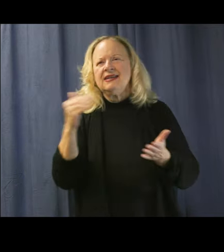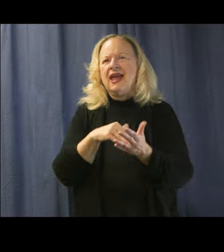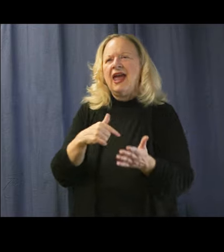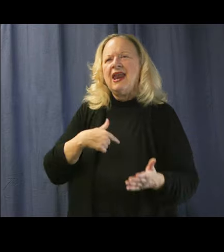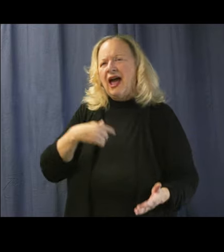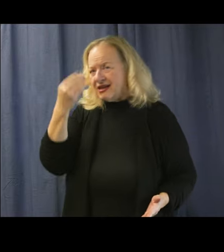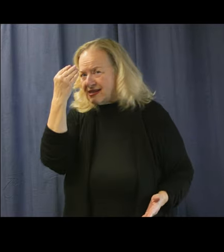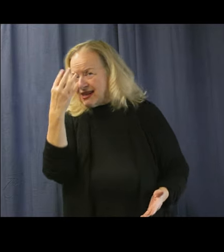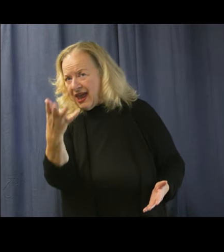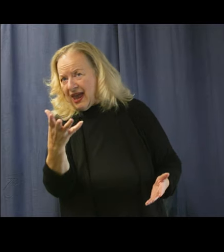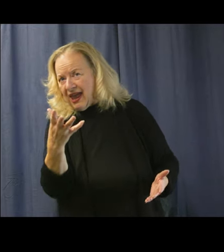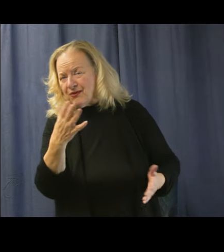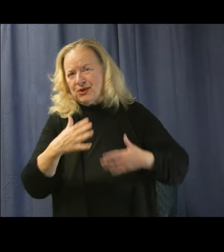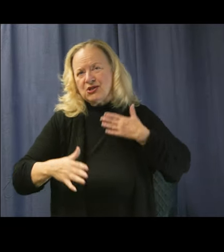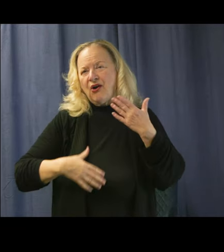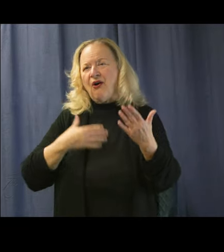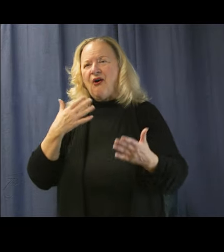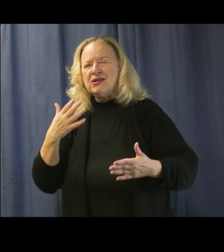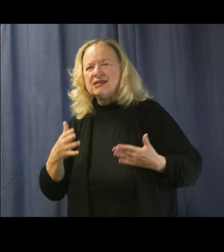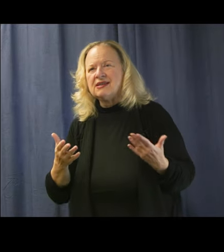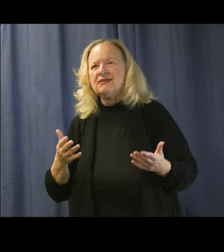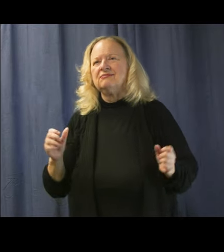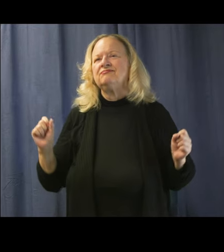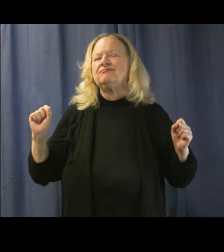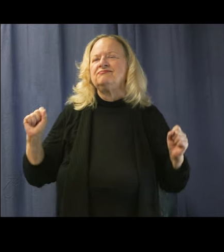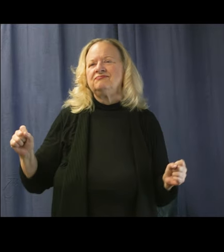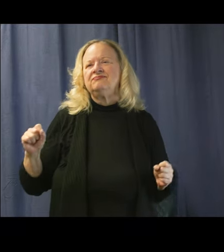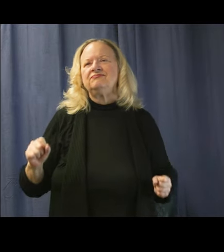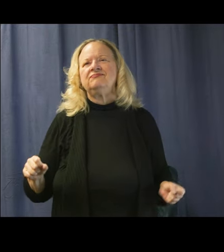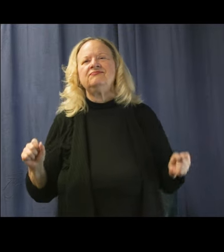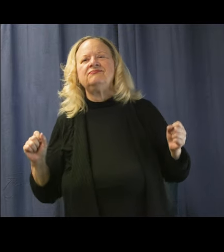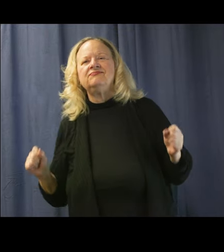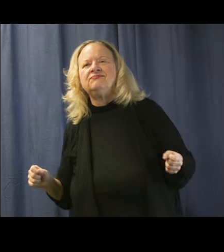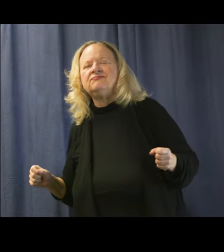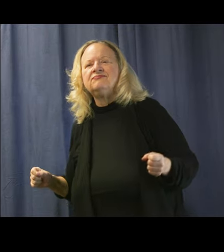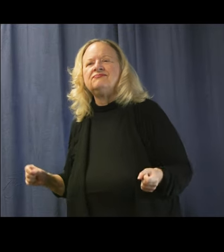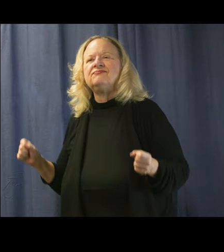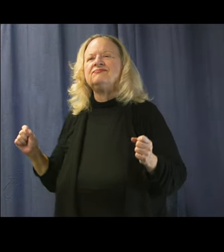say, again I say, rejoice.